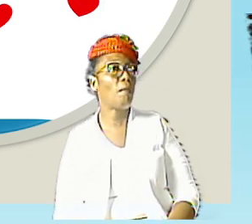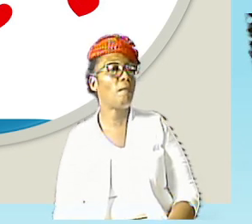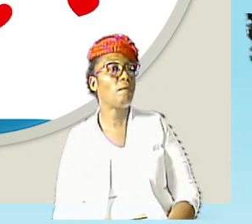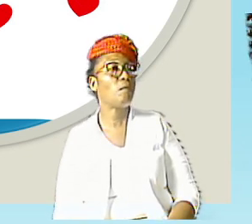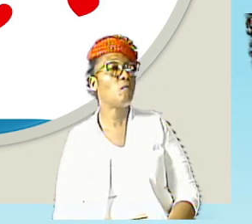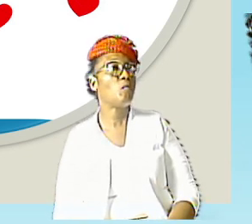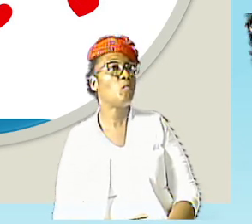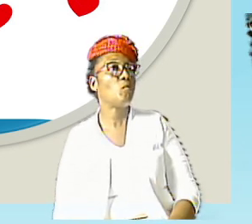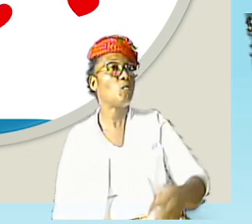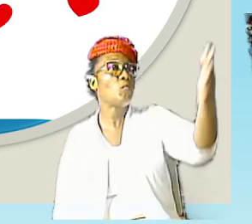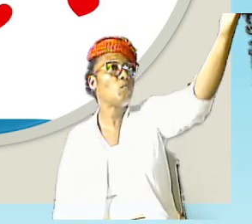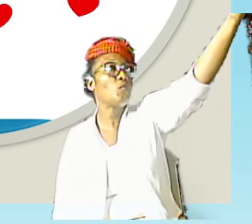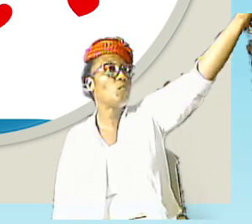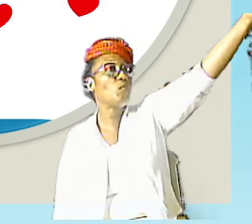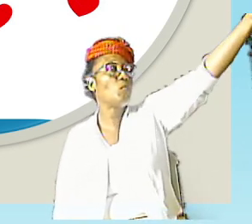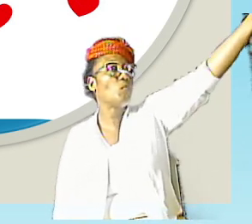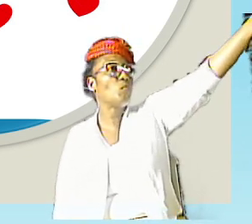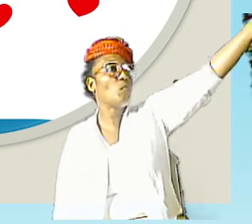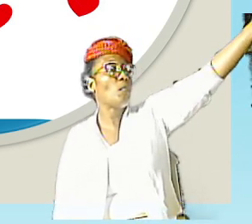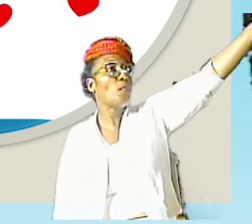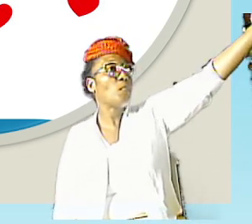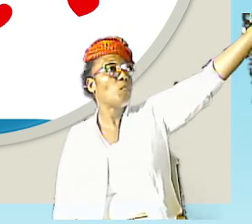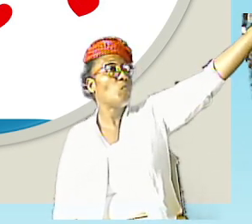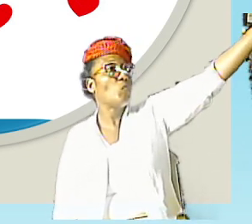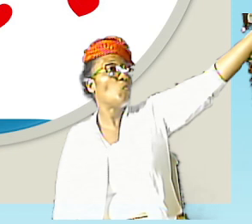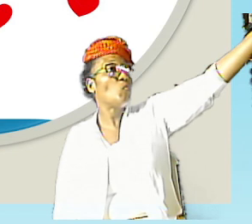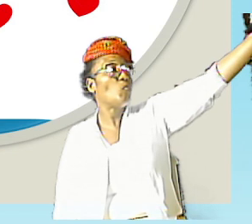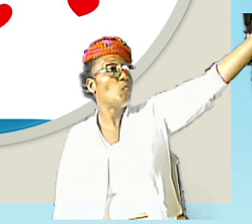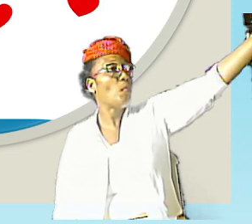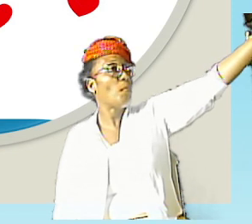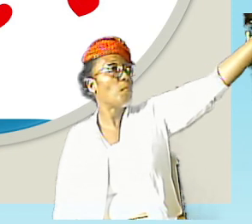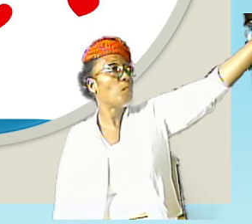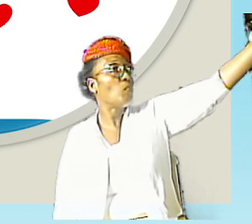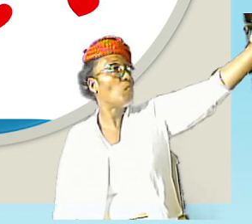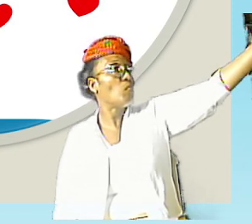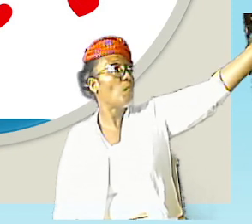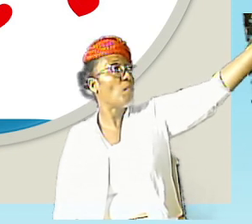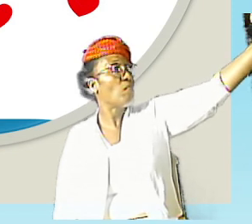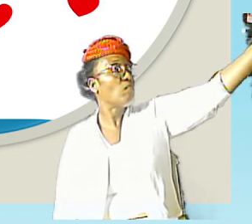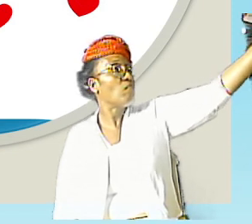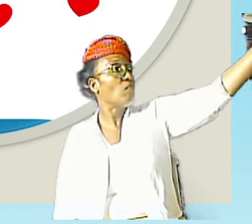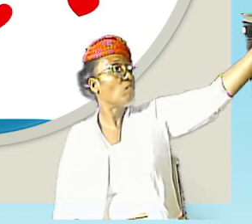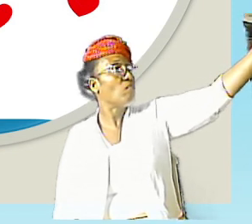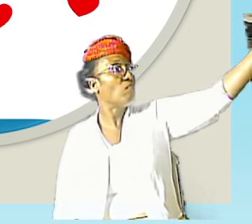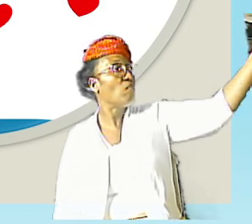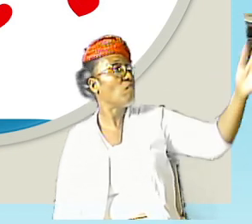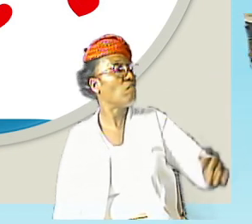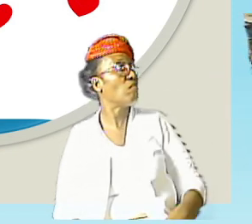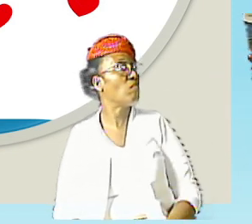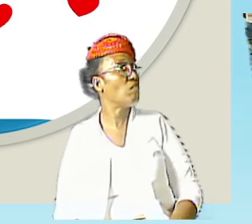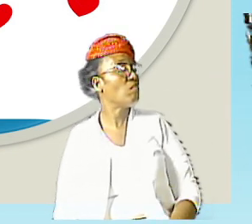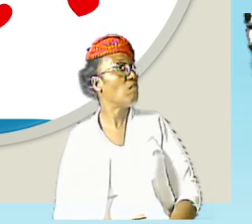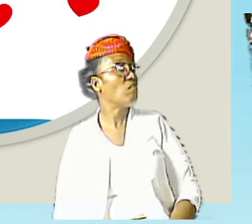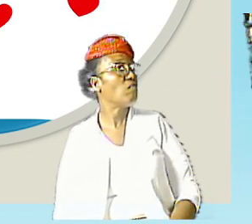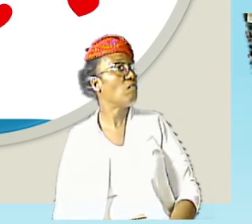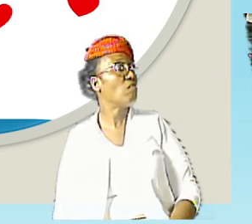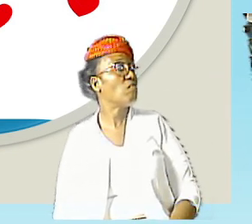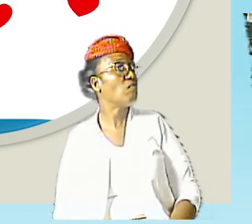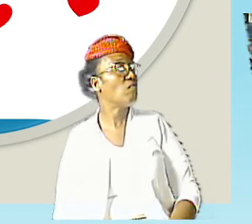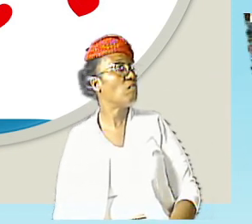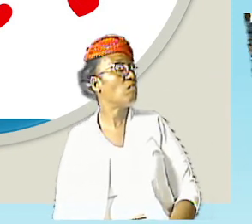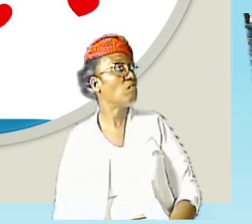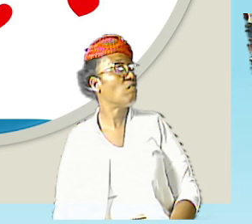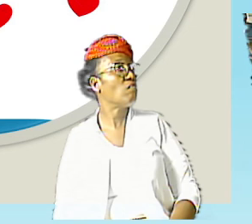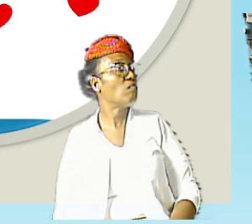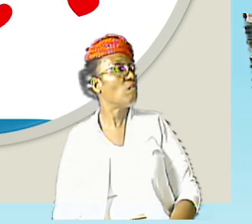Come on, Donas. Bless God. Bless Come God. On, Brother Heaven. Bless your name, Jesus. Kenneth and